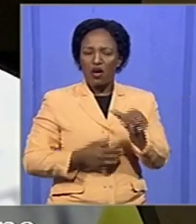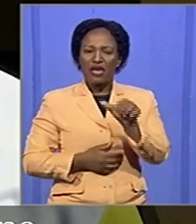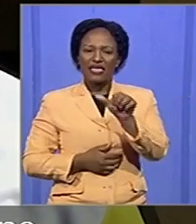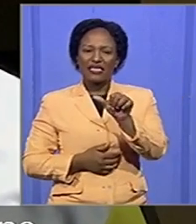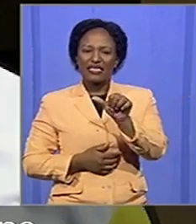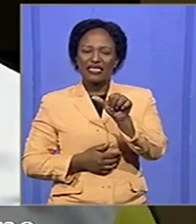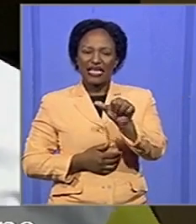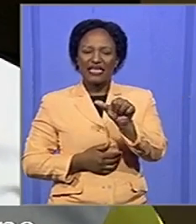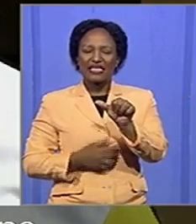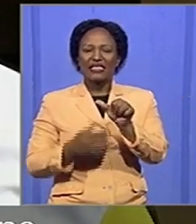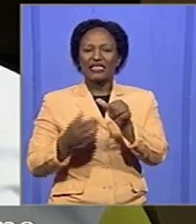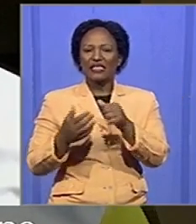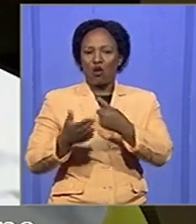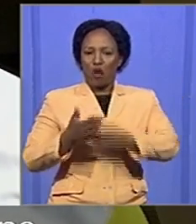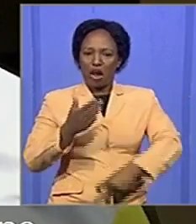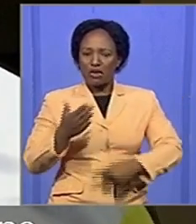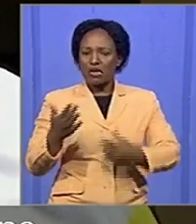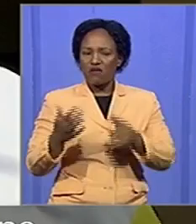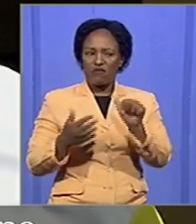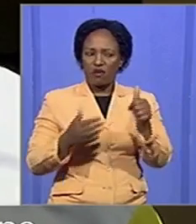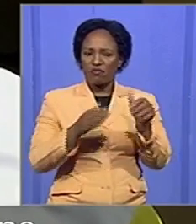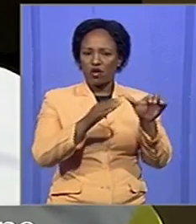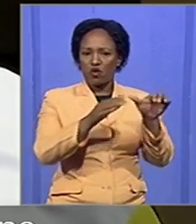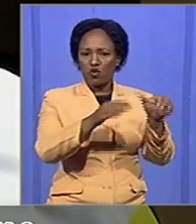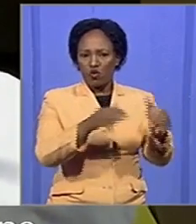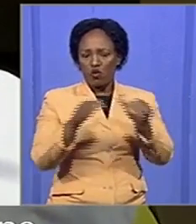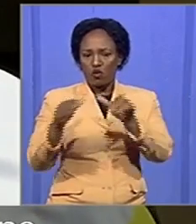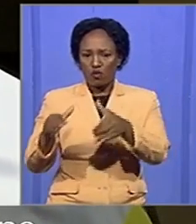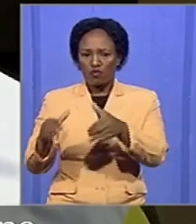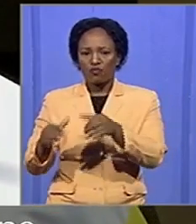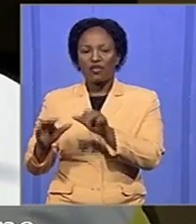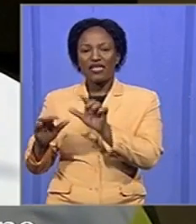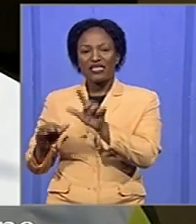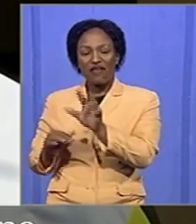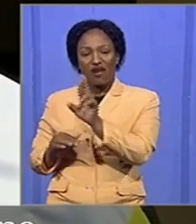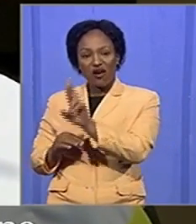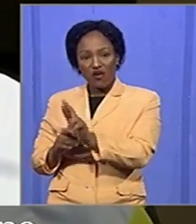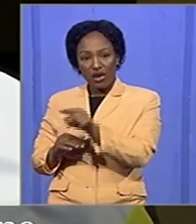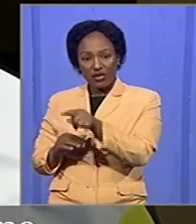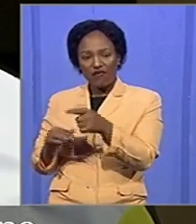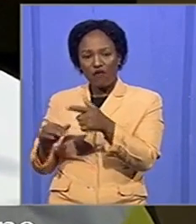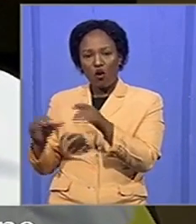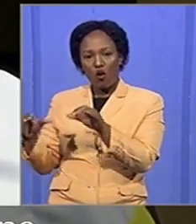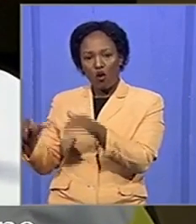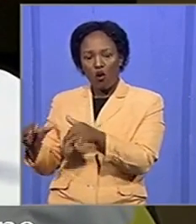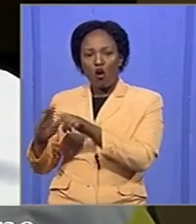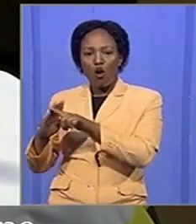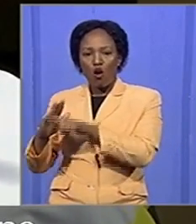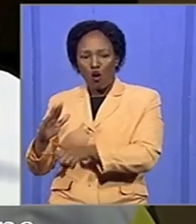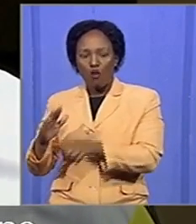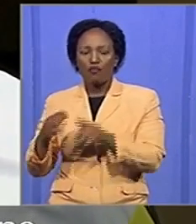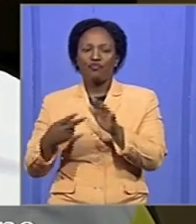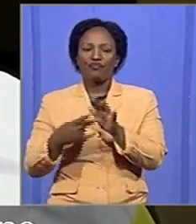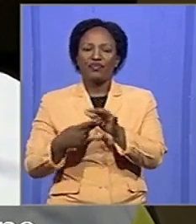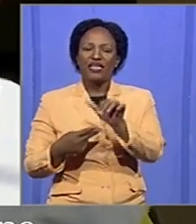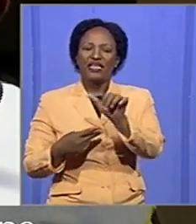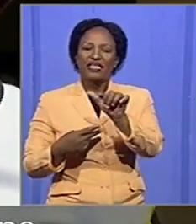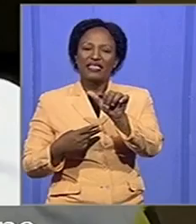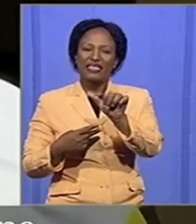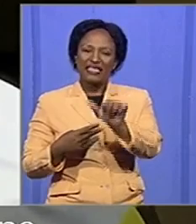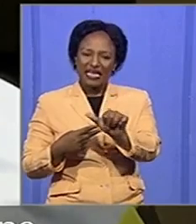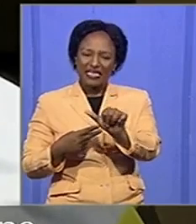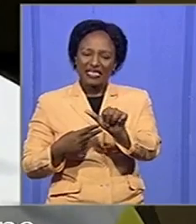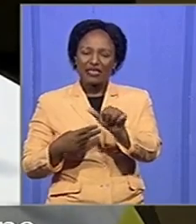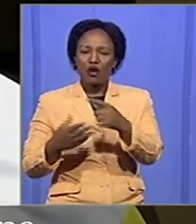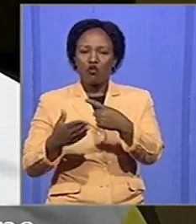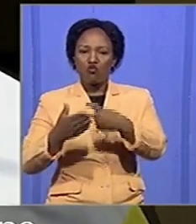other categories. If I may correct myself, 7 rand for low categories and 6% for 6